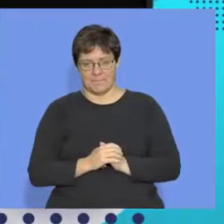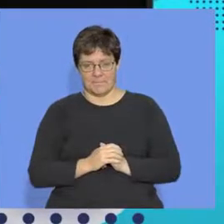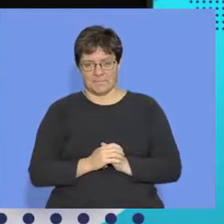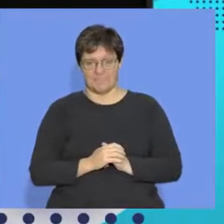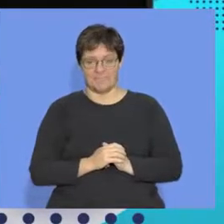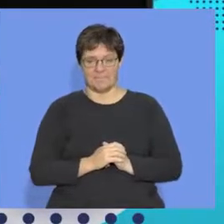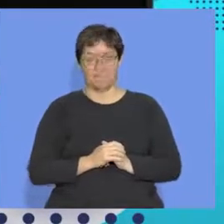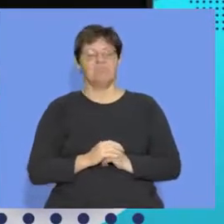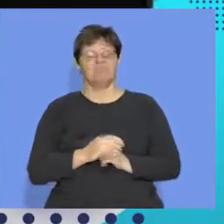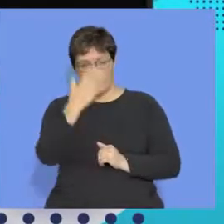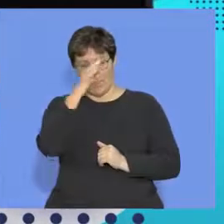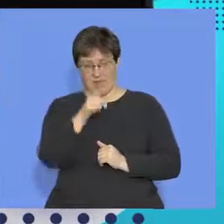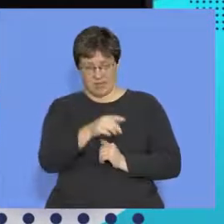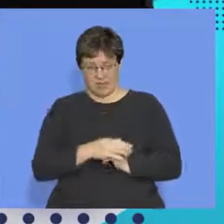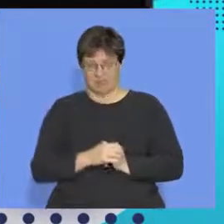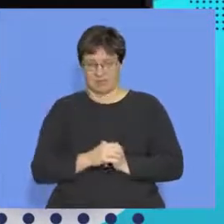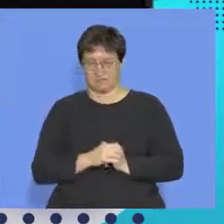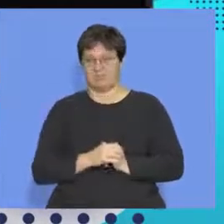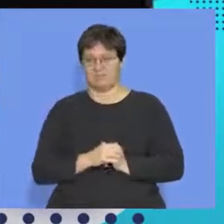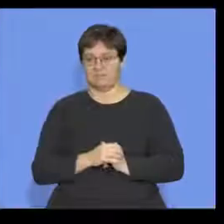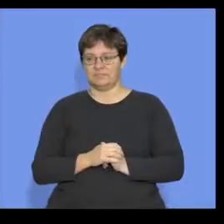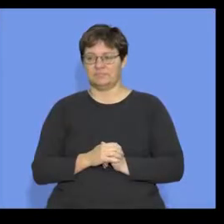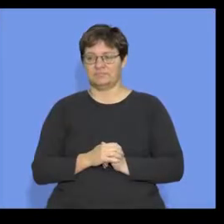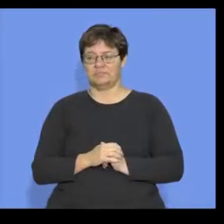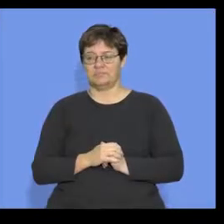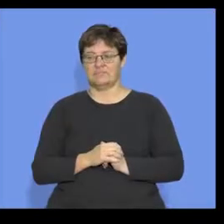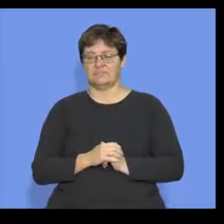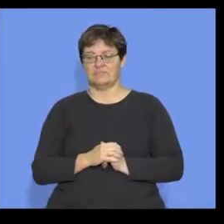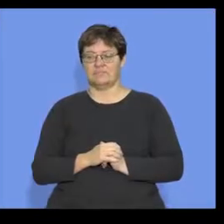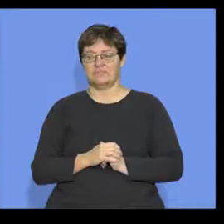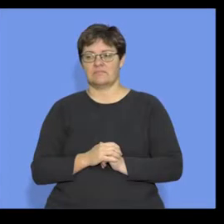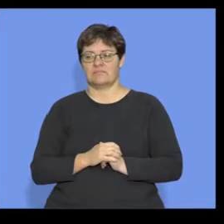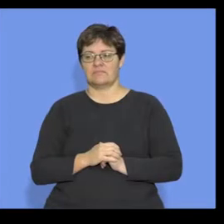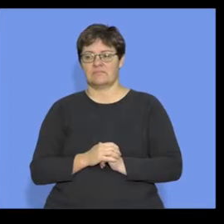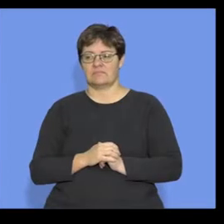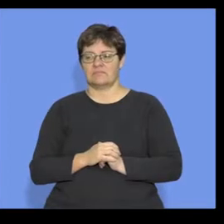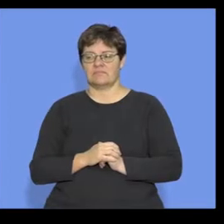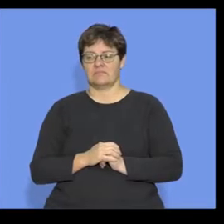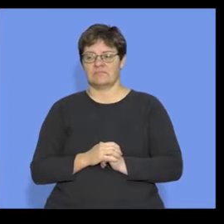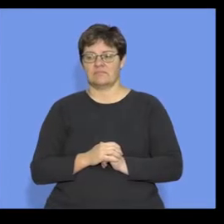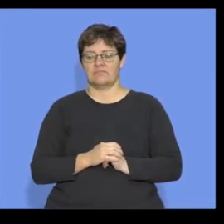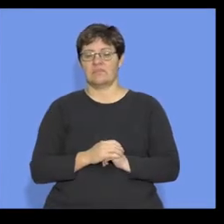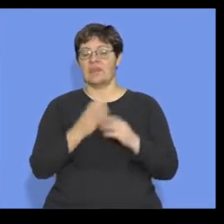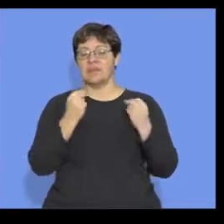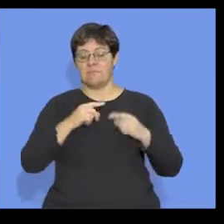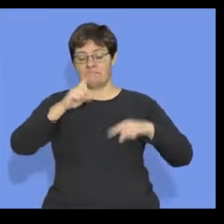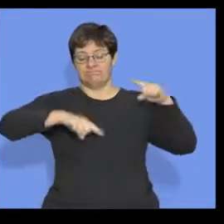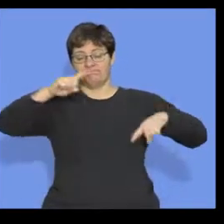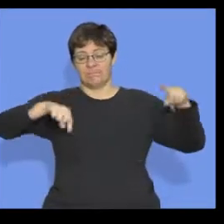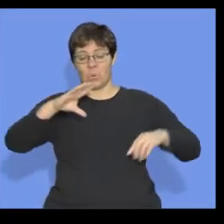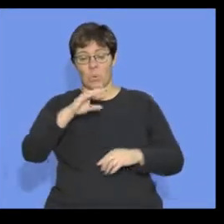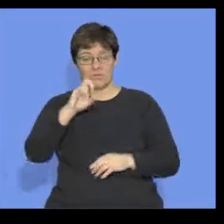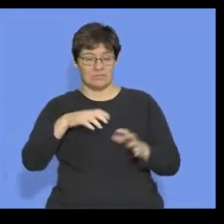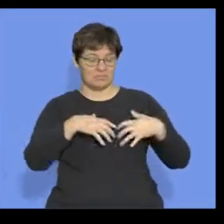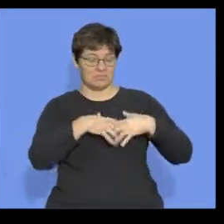together? So that's what we know. Are we together? So the number of different codes that can